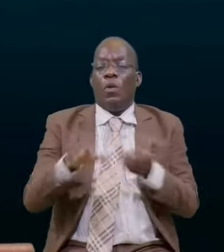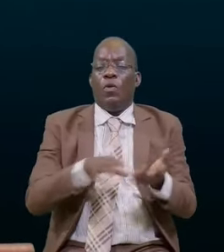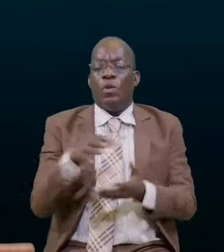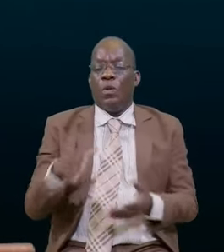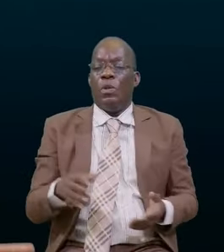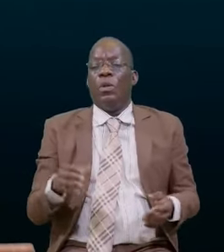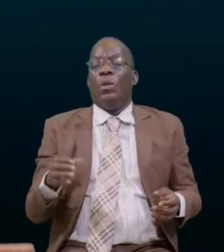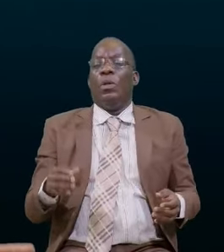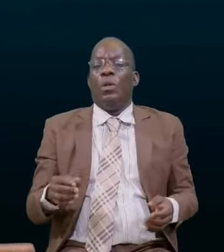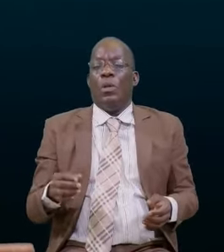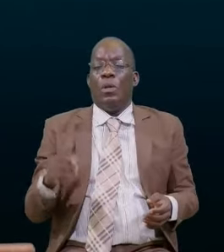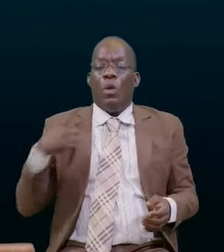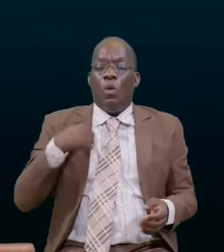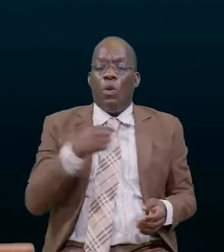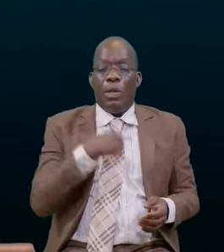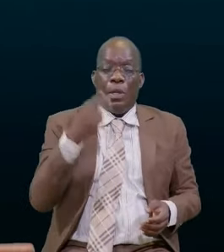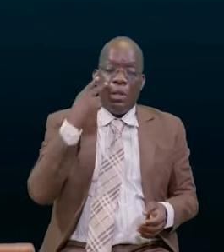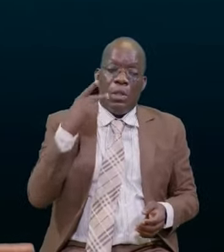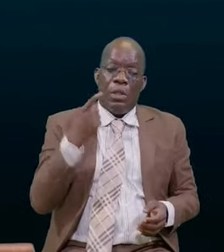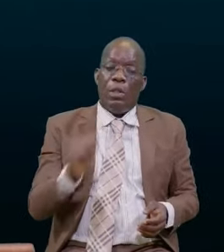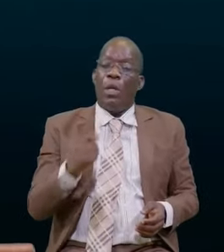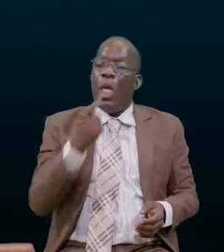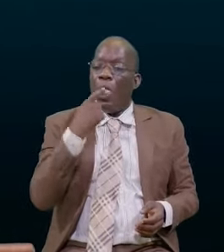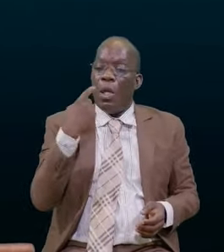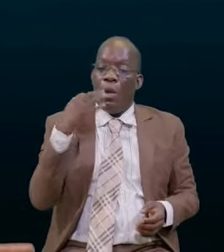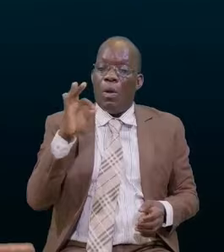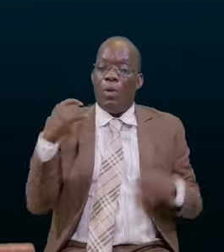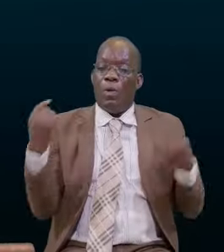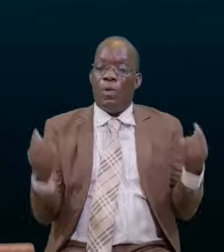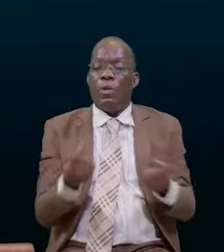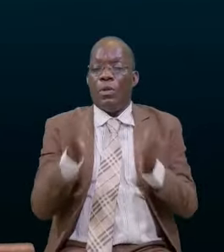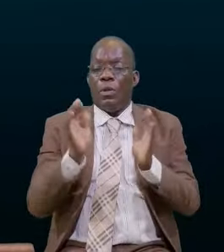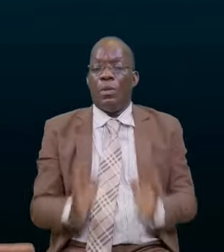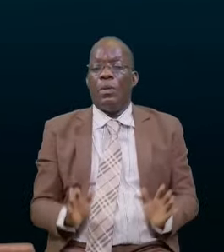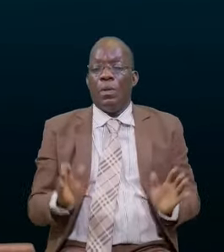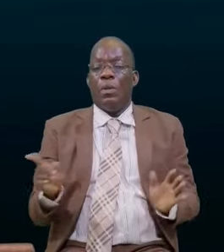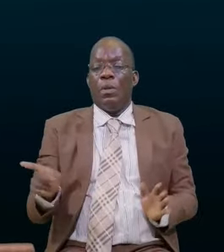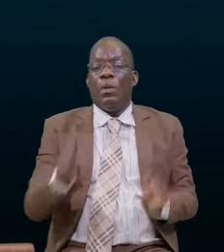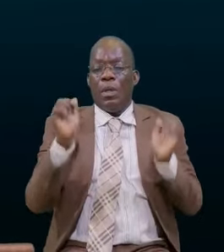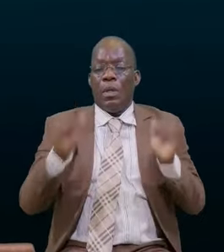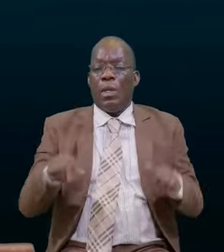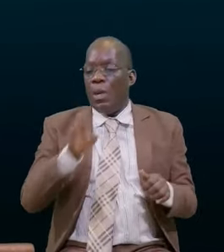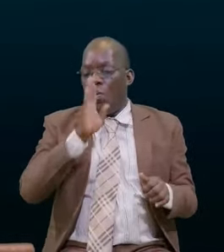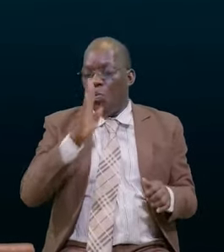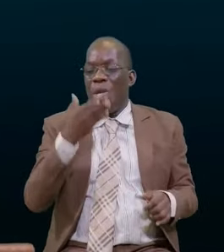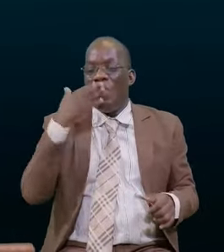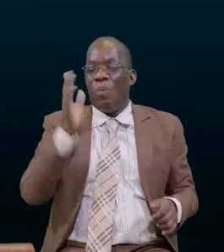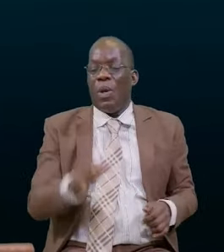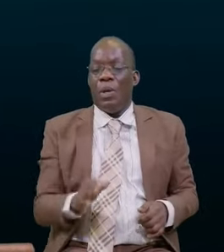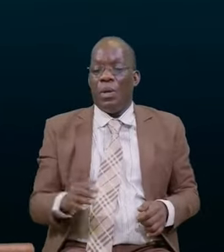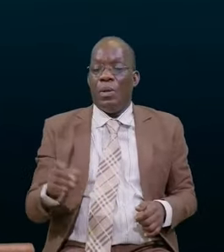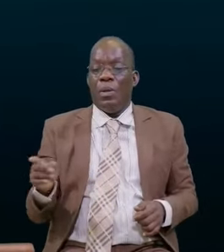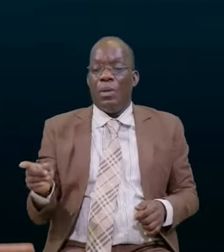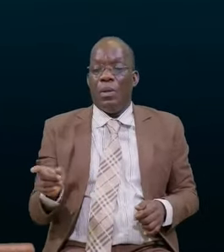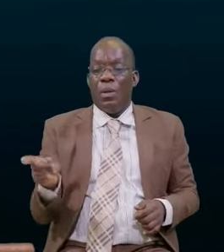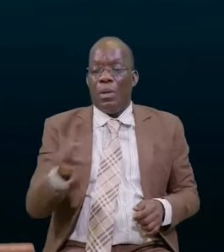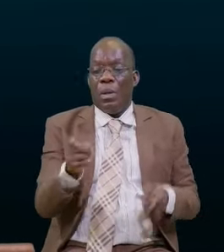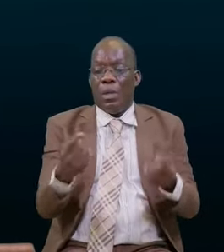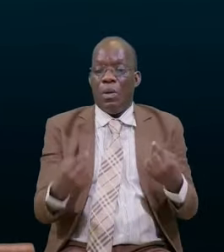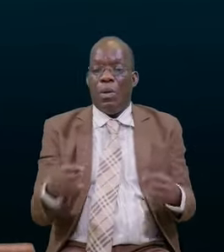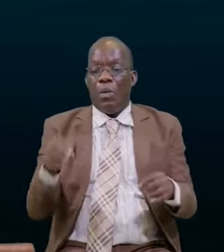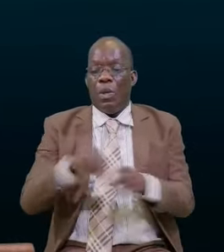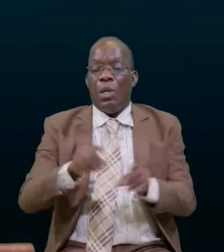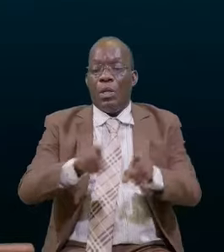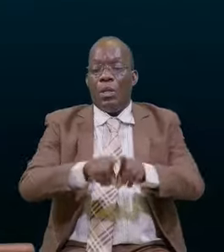see the tongue of Sinners they can also be terrible they come in various forms the tongue of